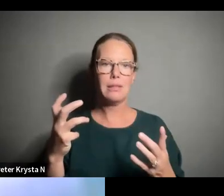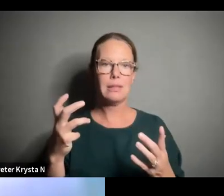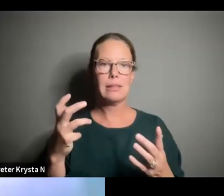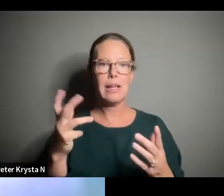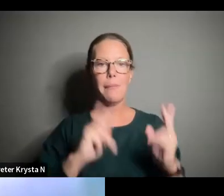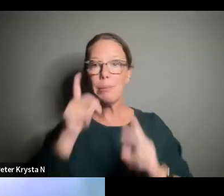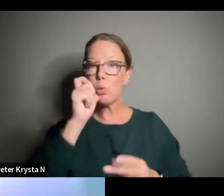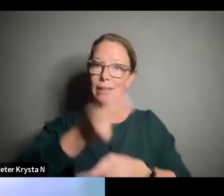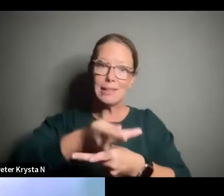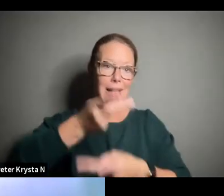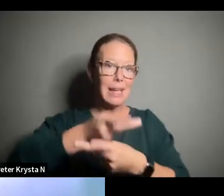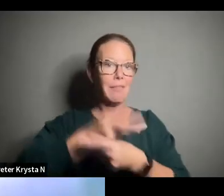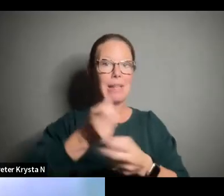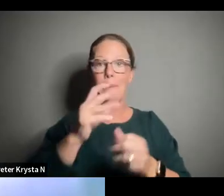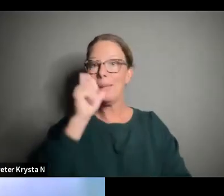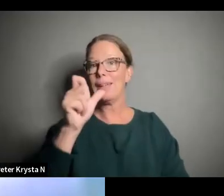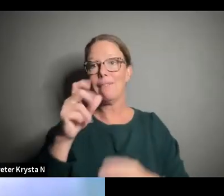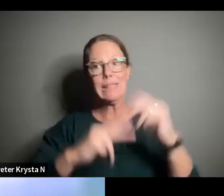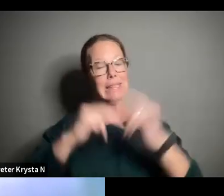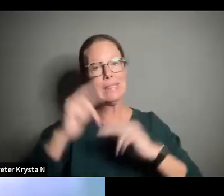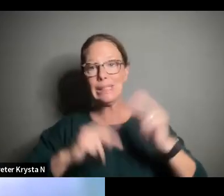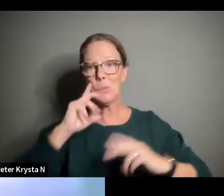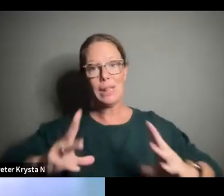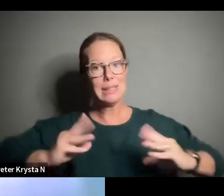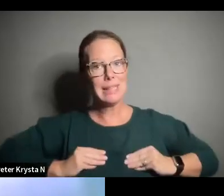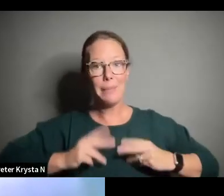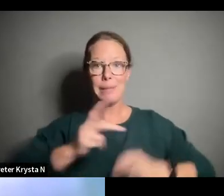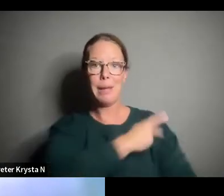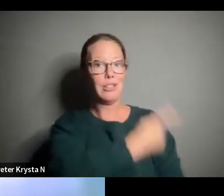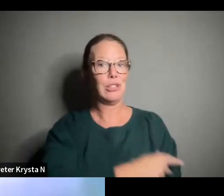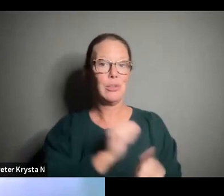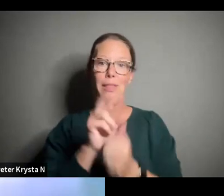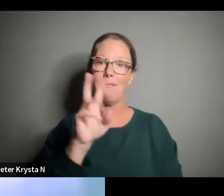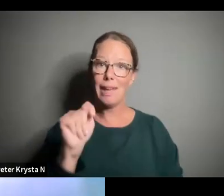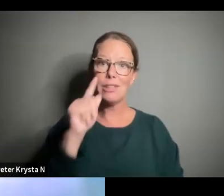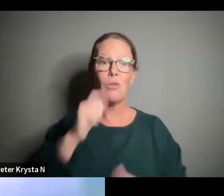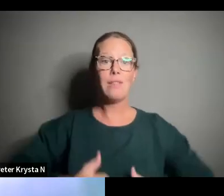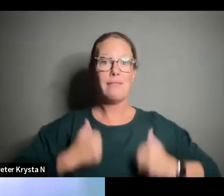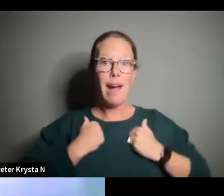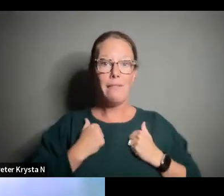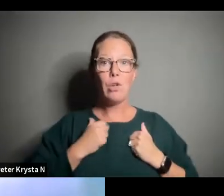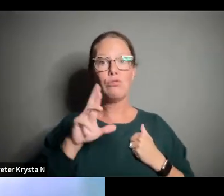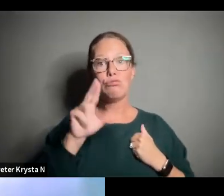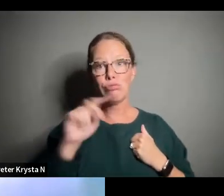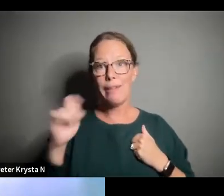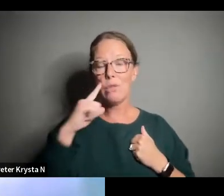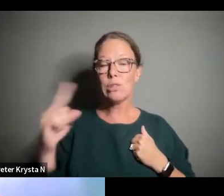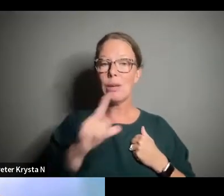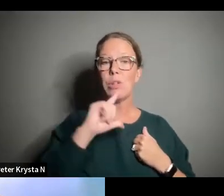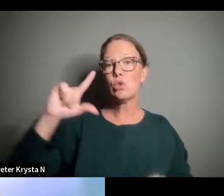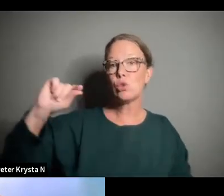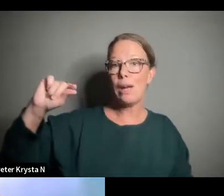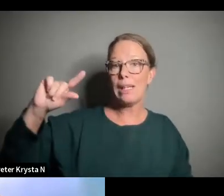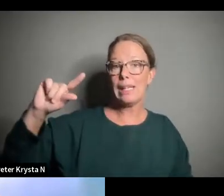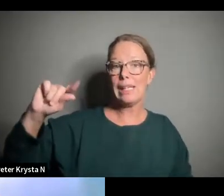not a lot of facilities will take people on ventilators. So our survival rate for a 20-year-old on a ventilator is